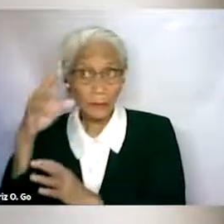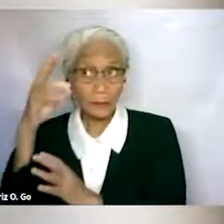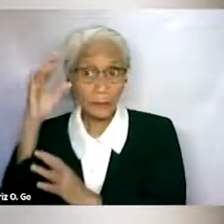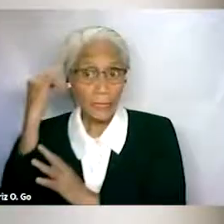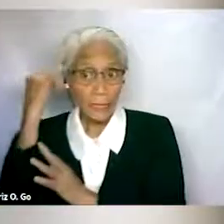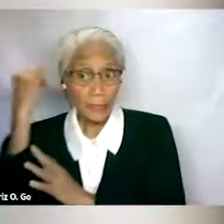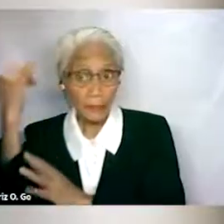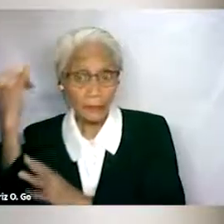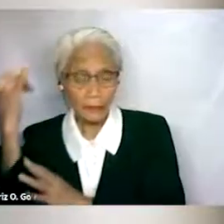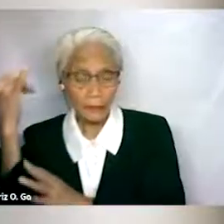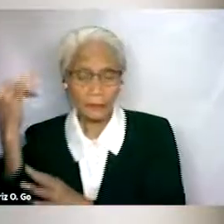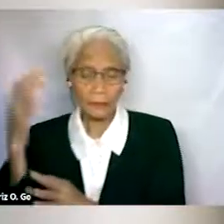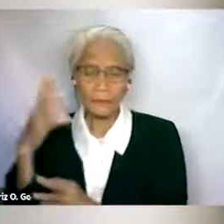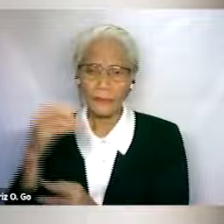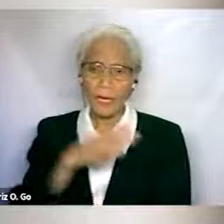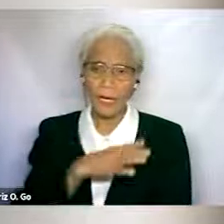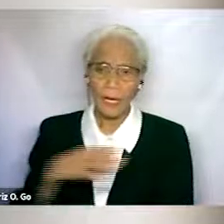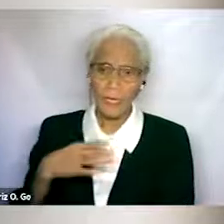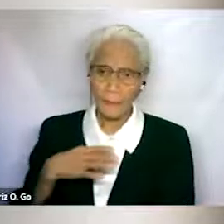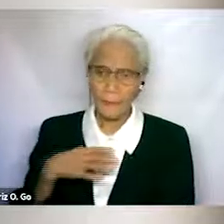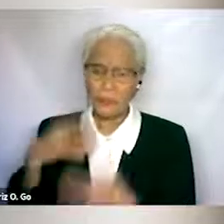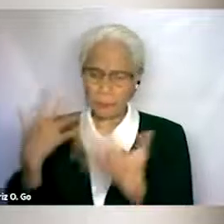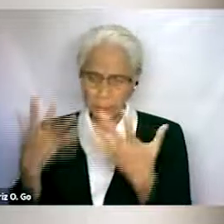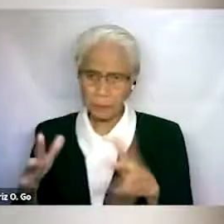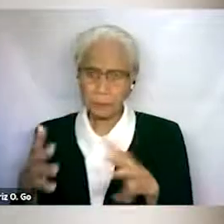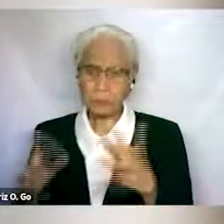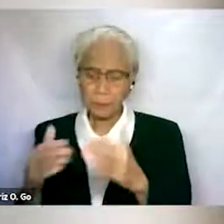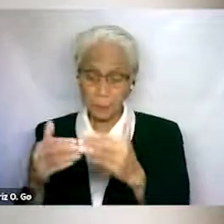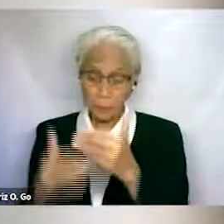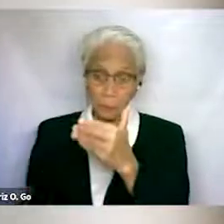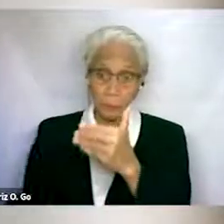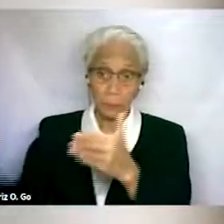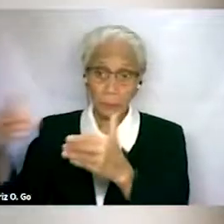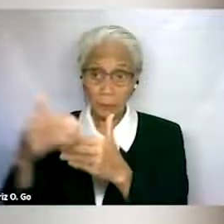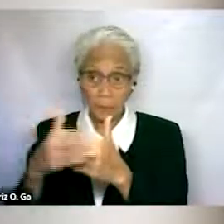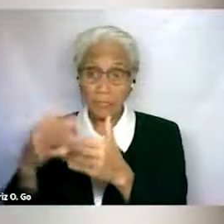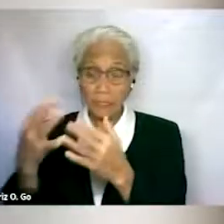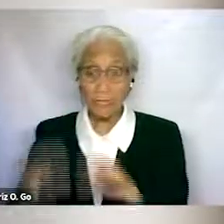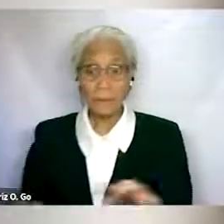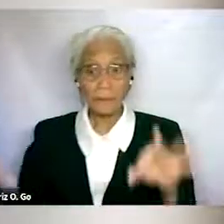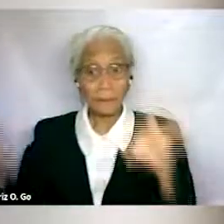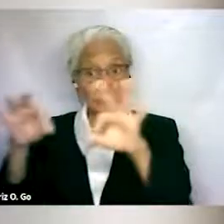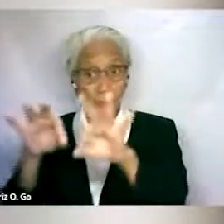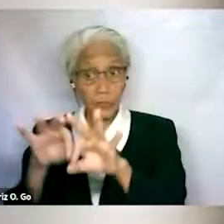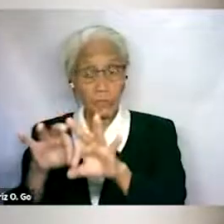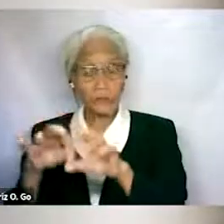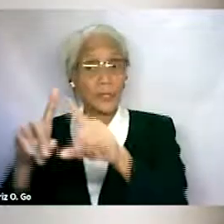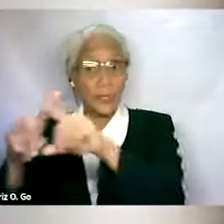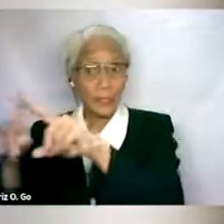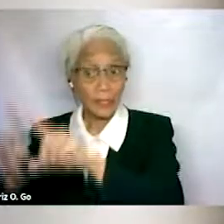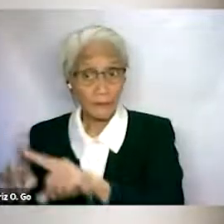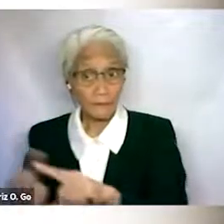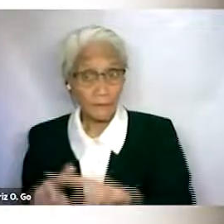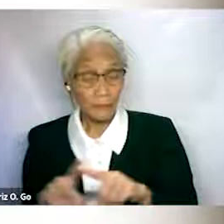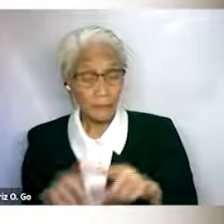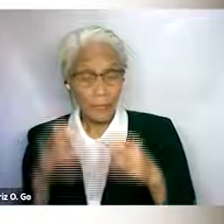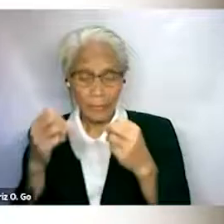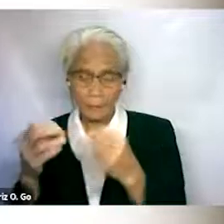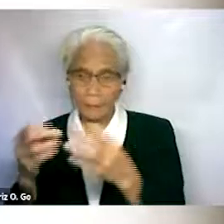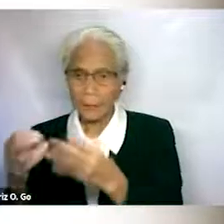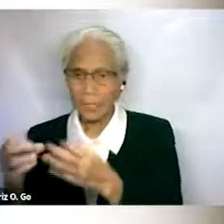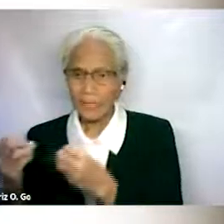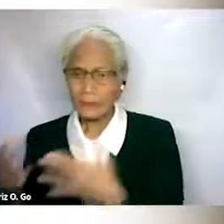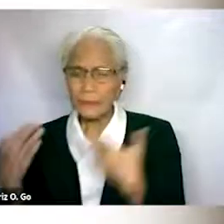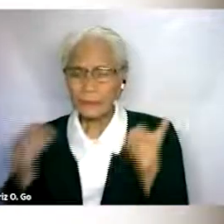says substantive equality. It's not formal equality. In fact, it's looking at equality of not